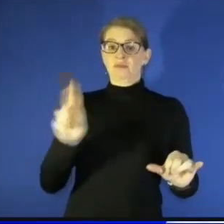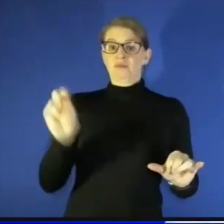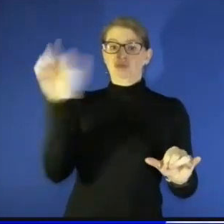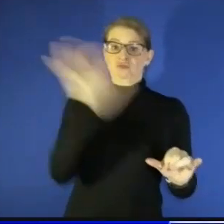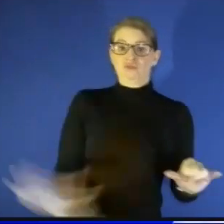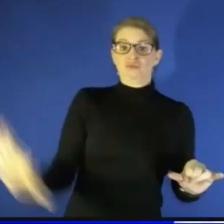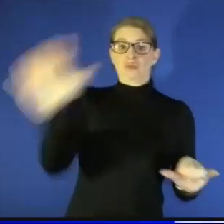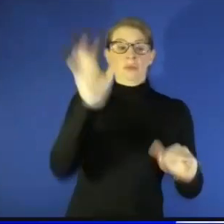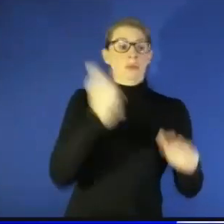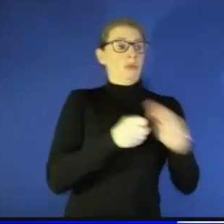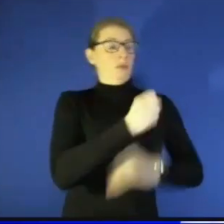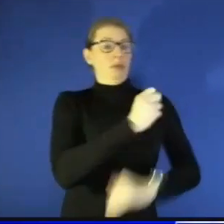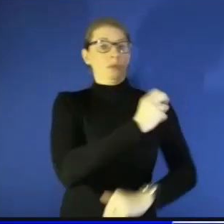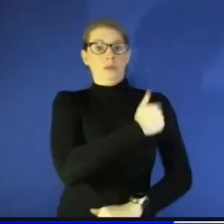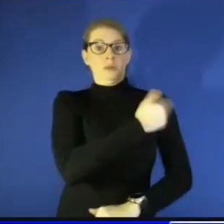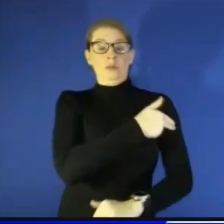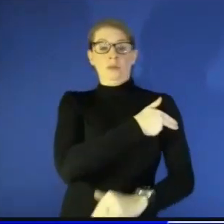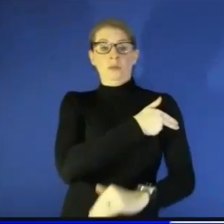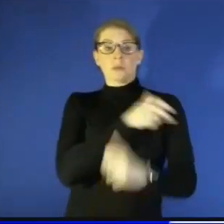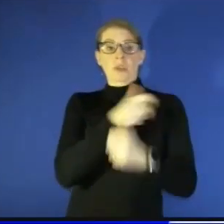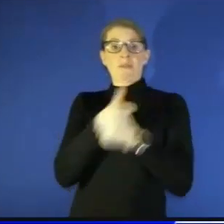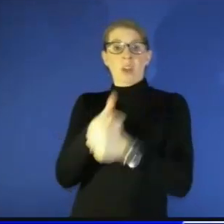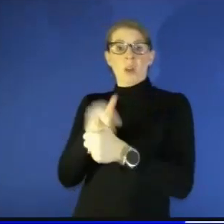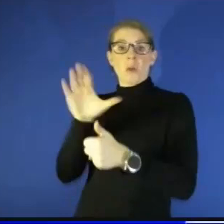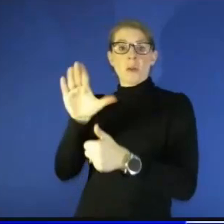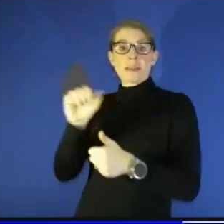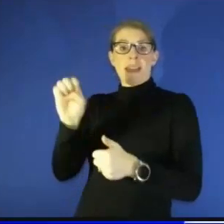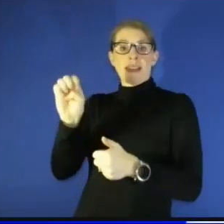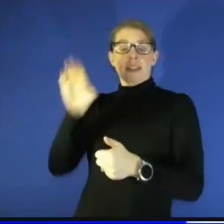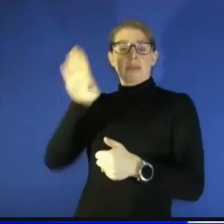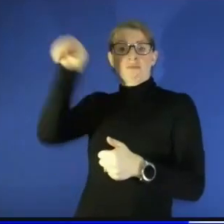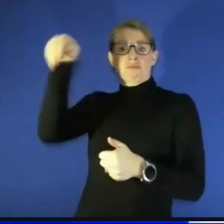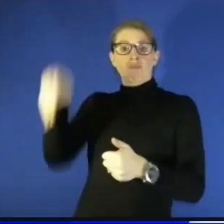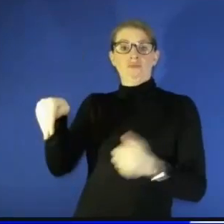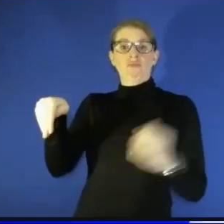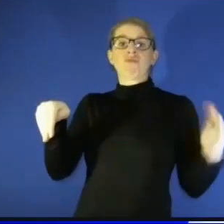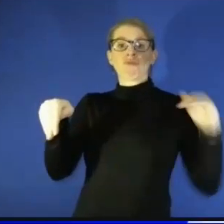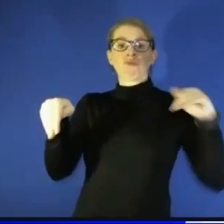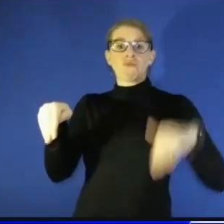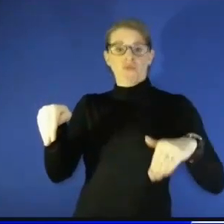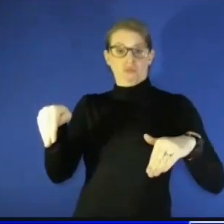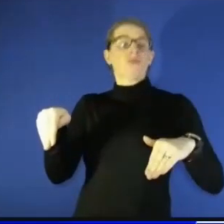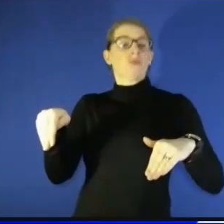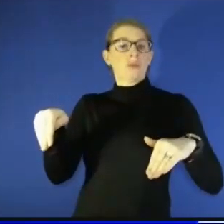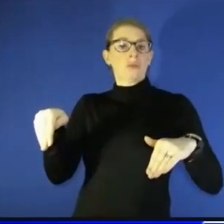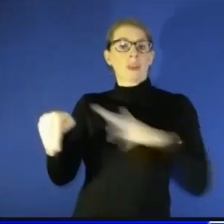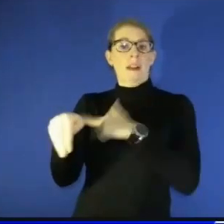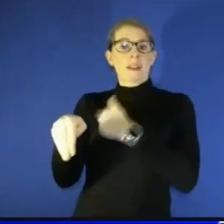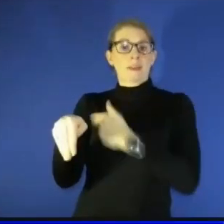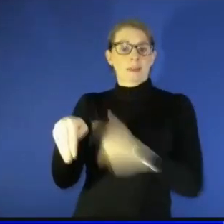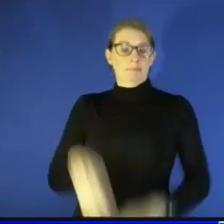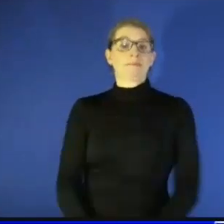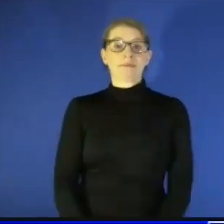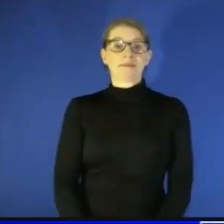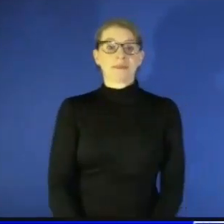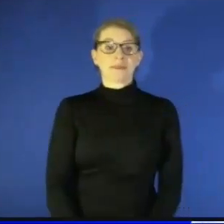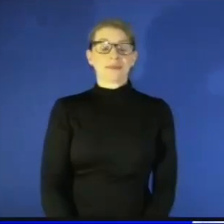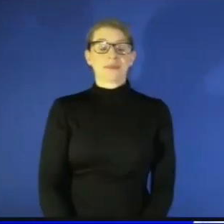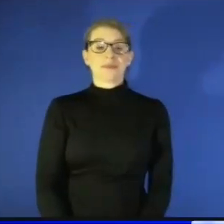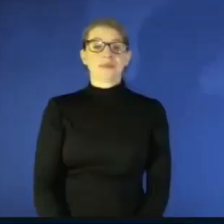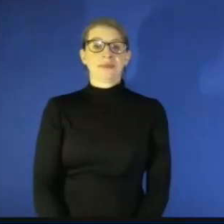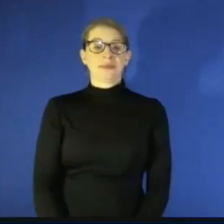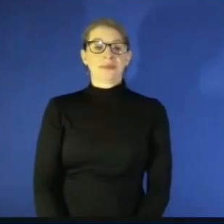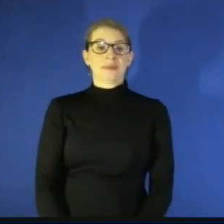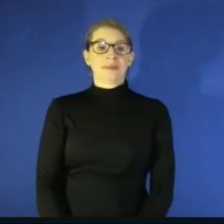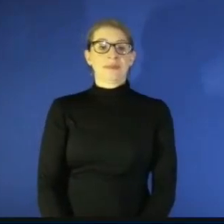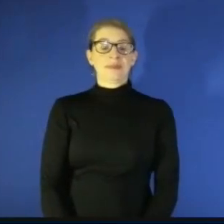hospitalizations follow cases. As we've seen that decrease in cases, we are also seeing that decrease in overall hospitalizations as well. All